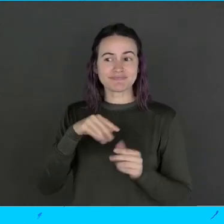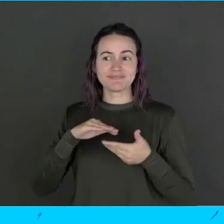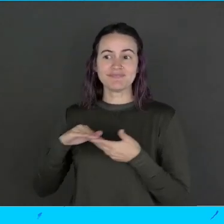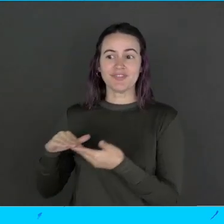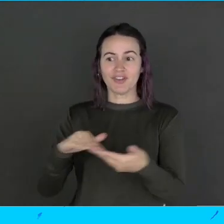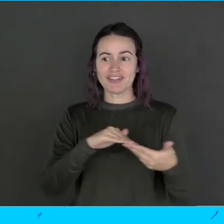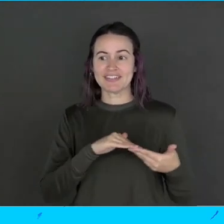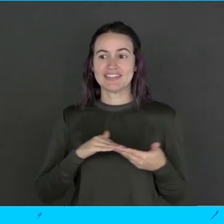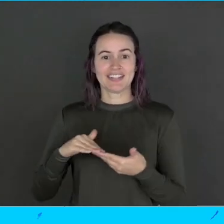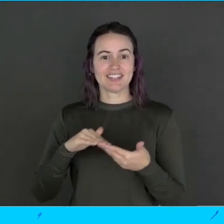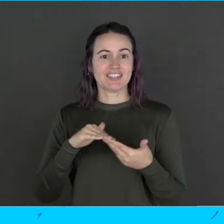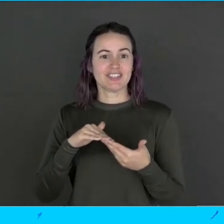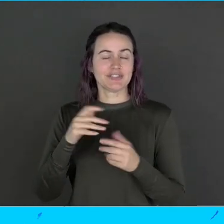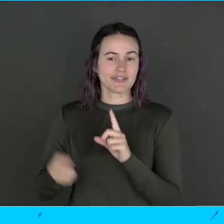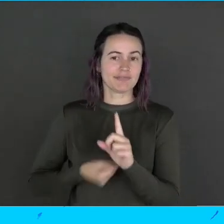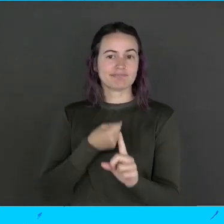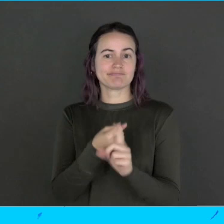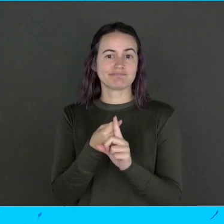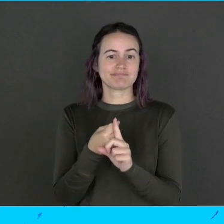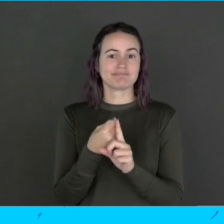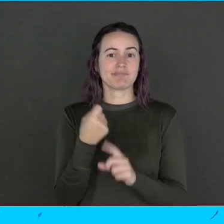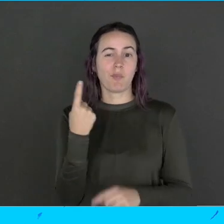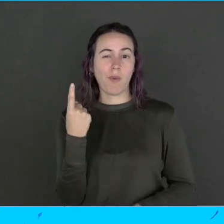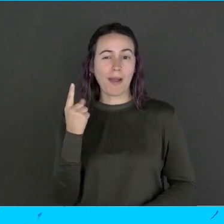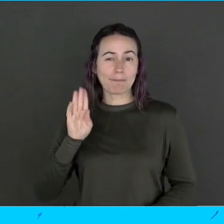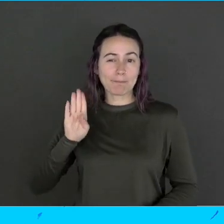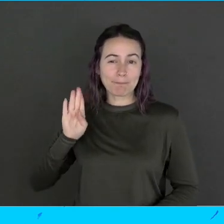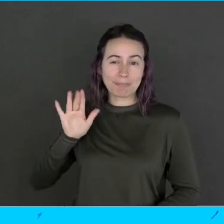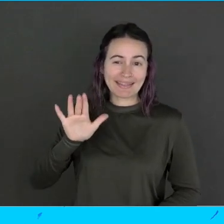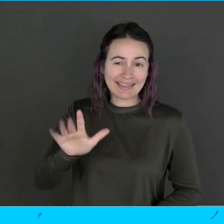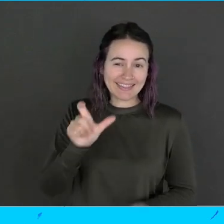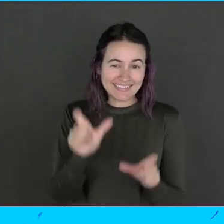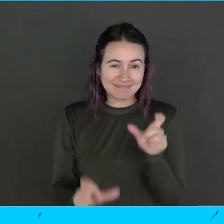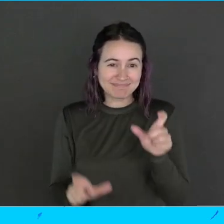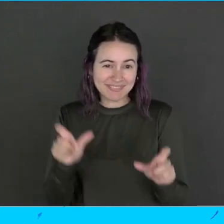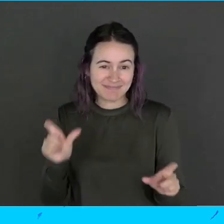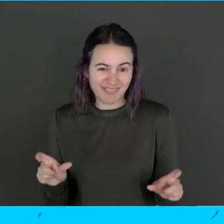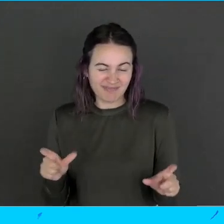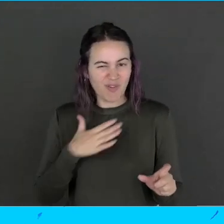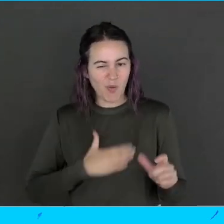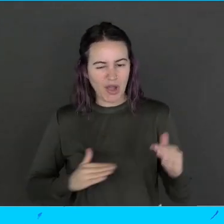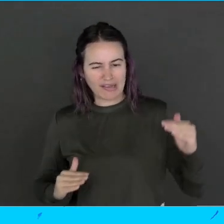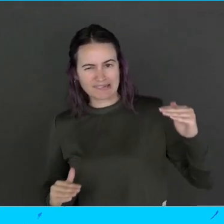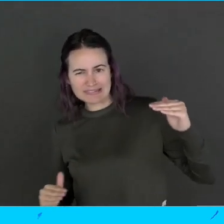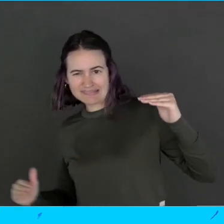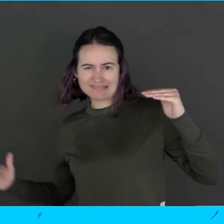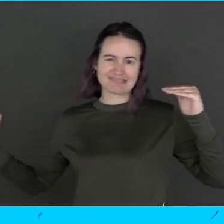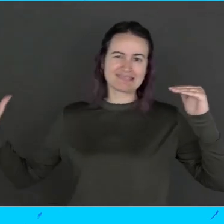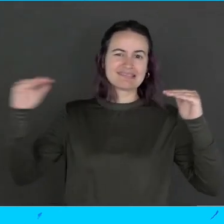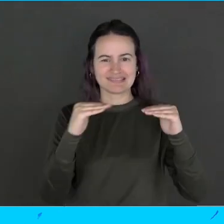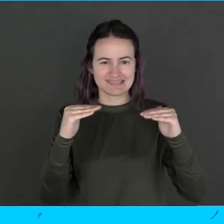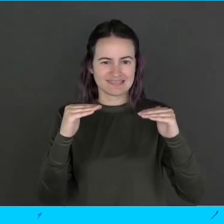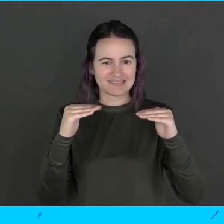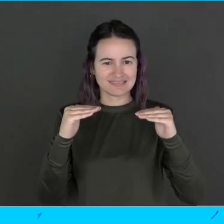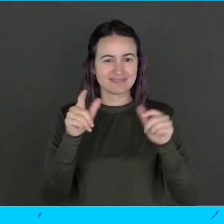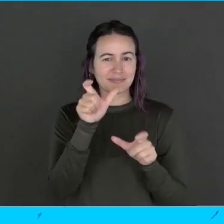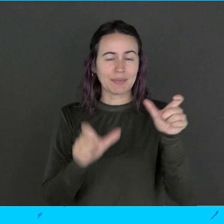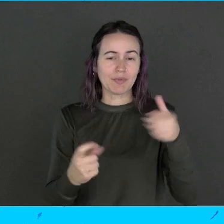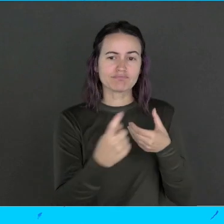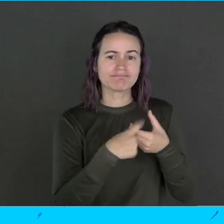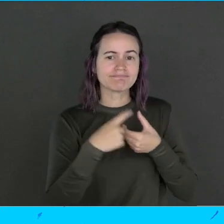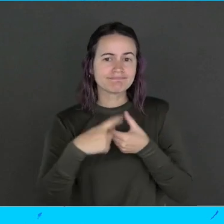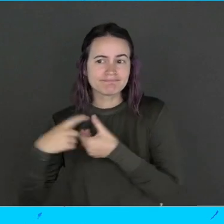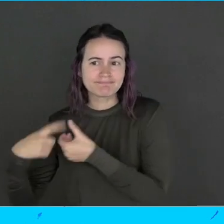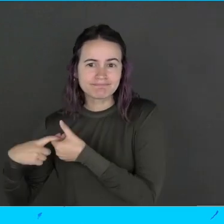people. But to close all the gaps, we need to build a lot more bridges. With more people on board, more communities can